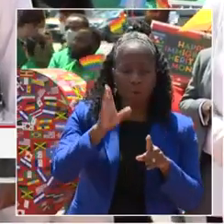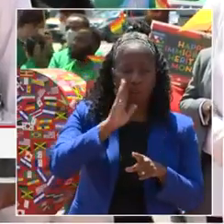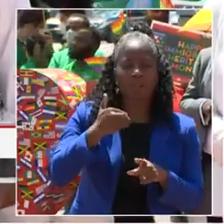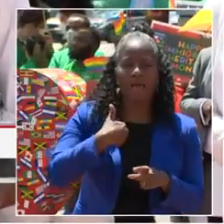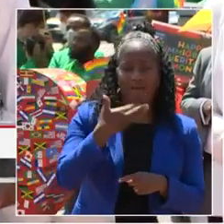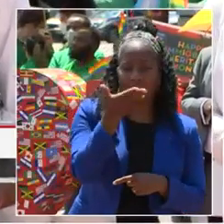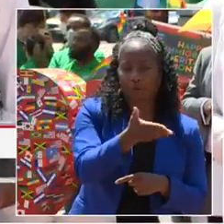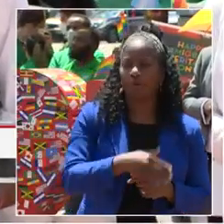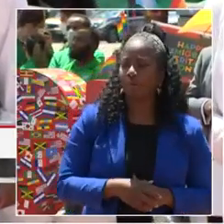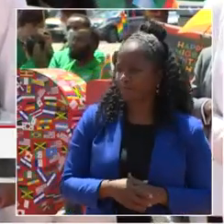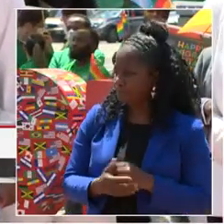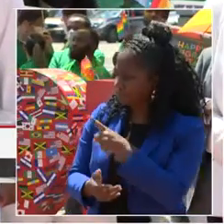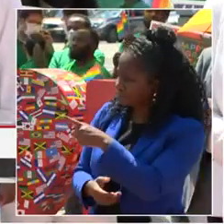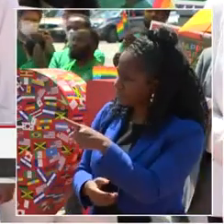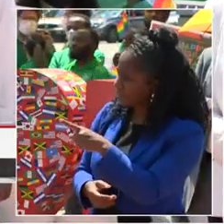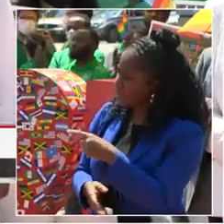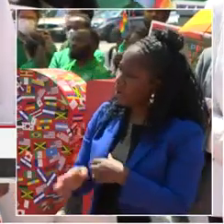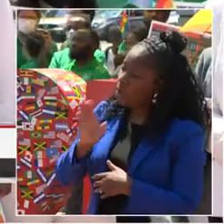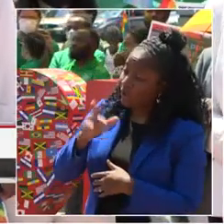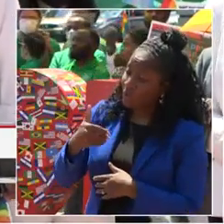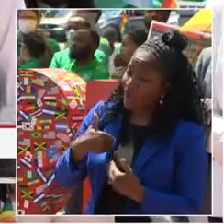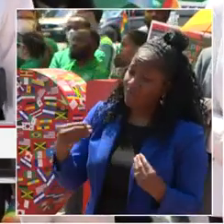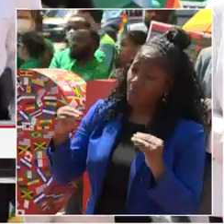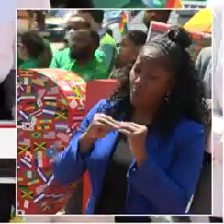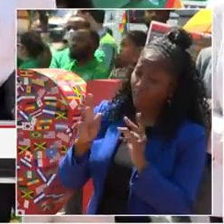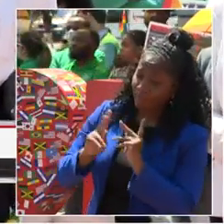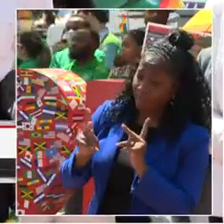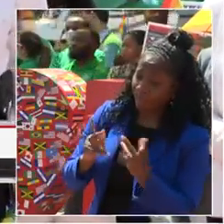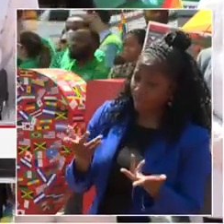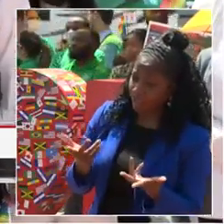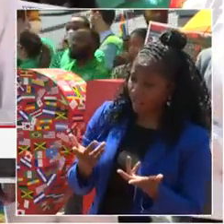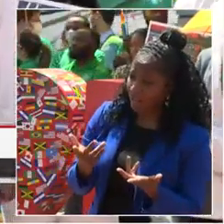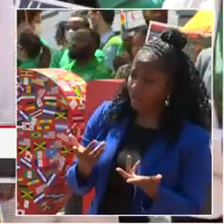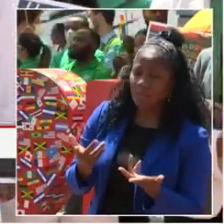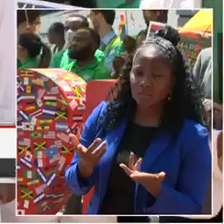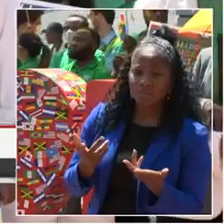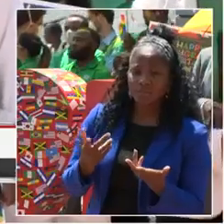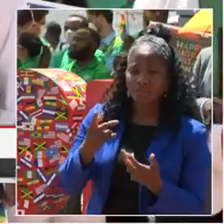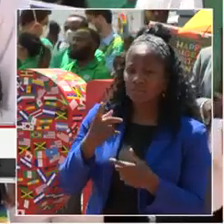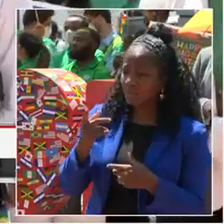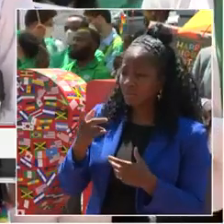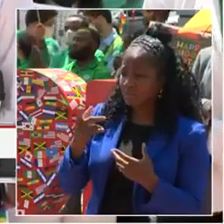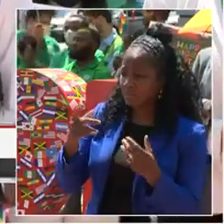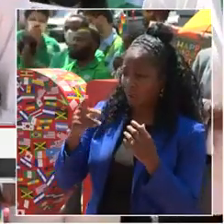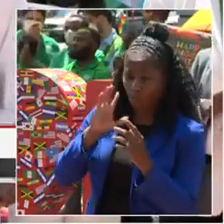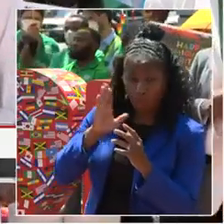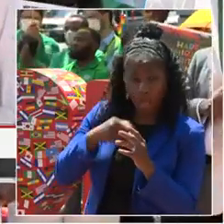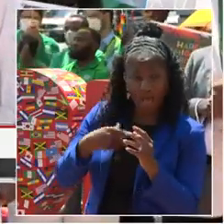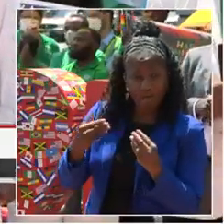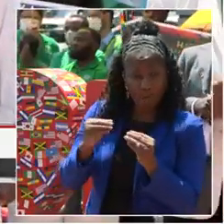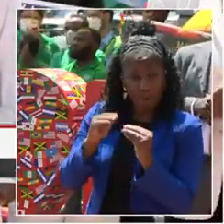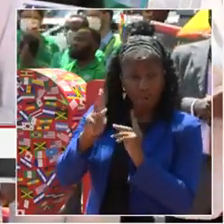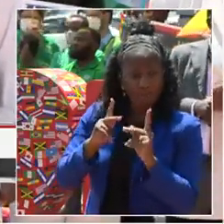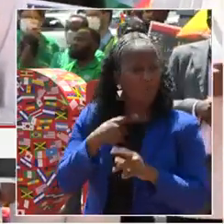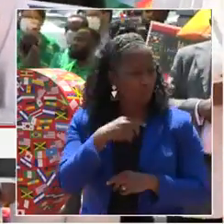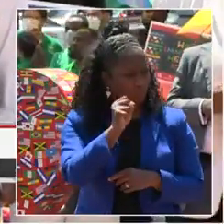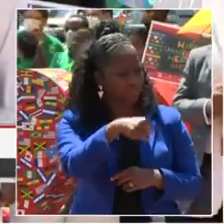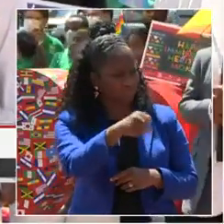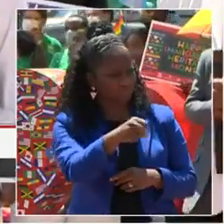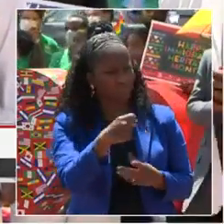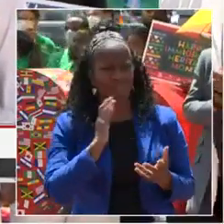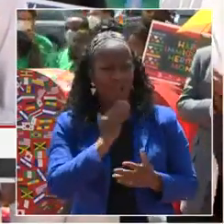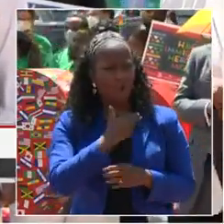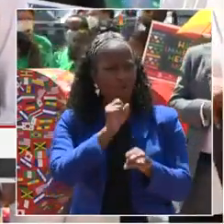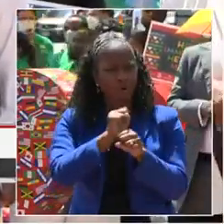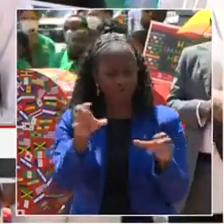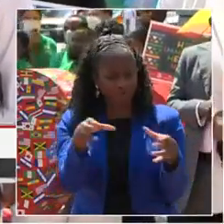at these events. And will you have more people on as the police are? Oh, absolutely. Our workforce over the